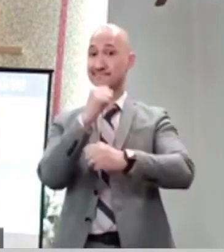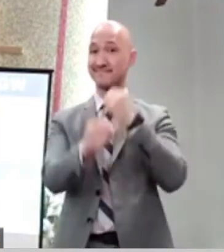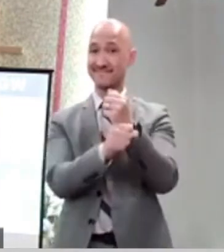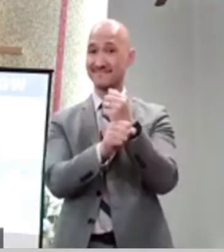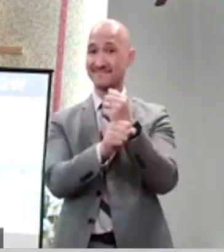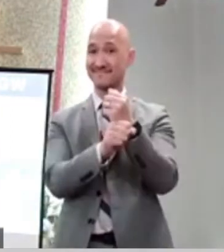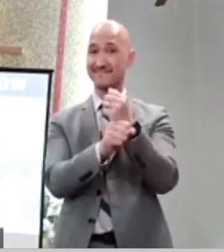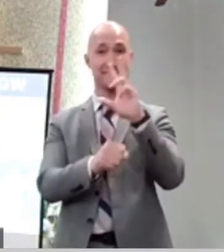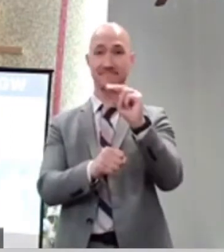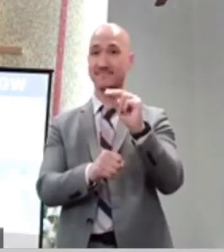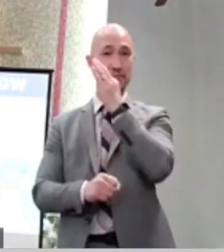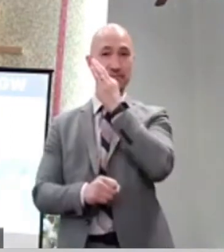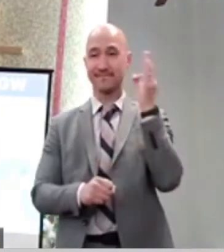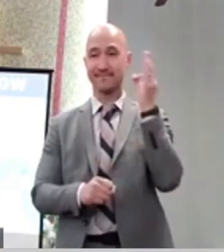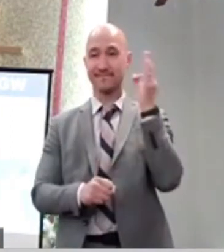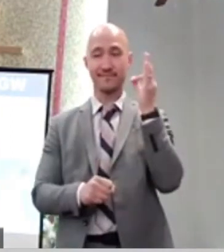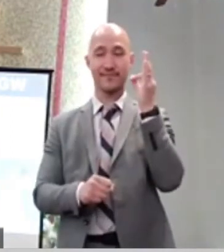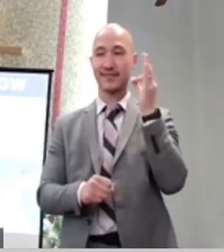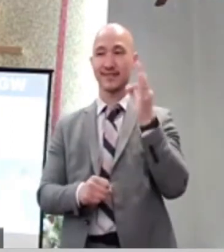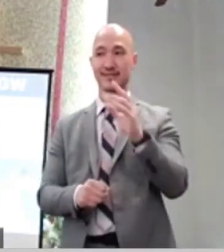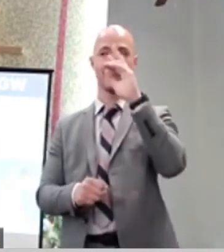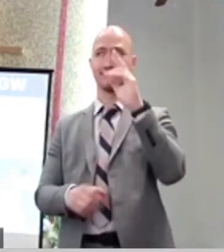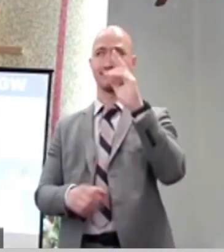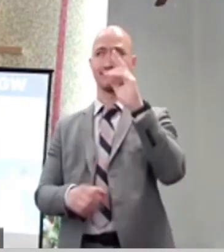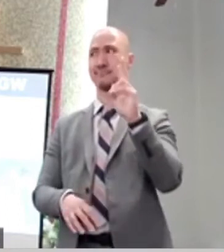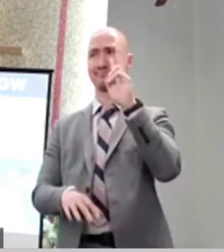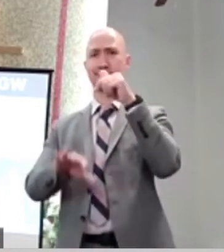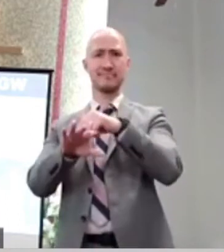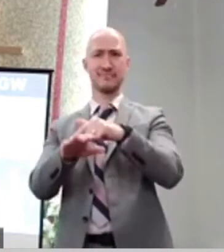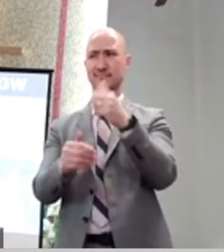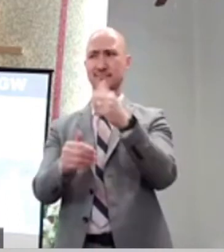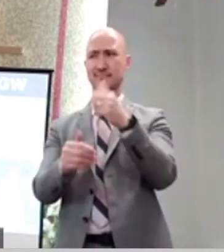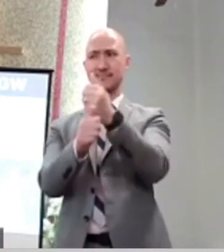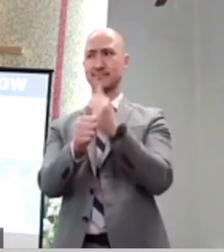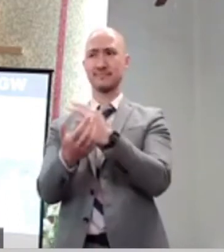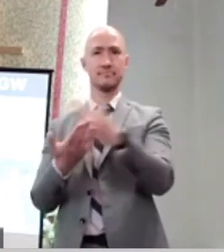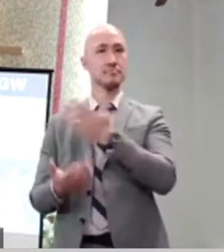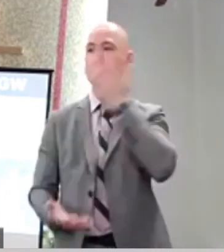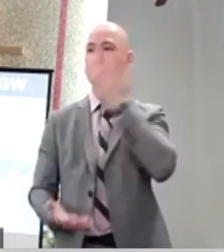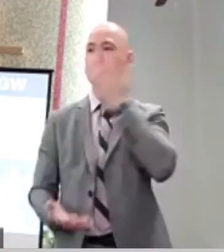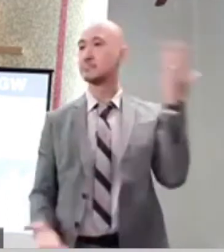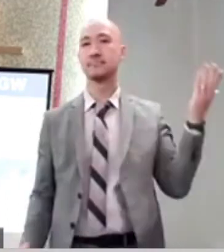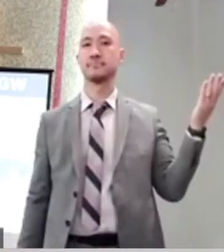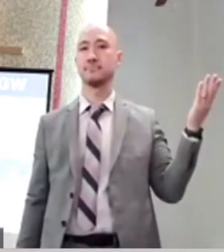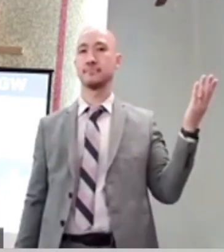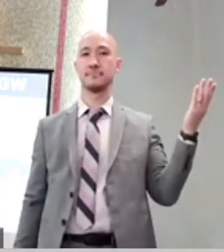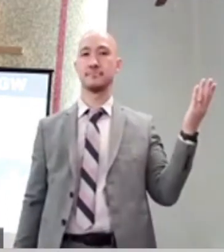no other command in the law to fast, just that one day.